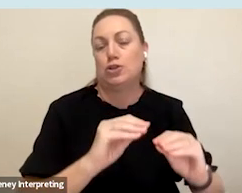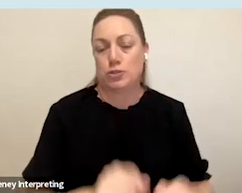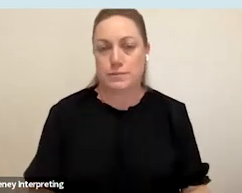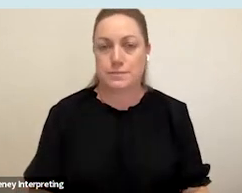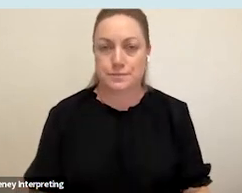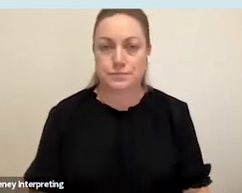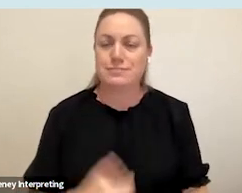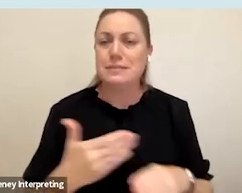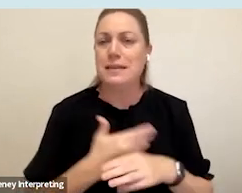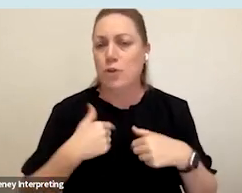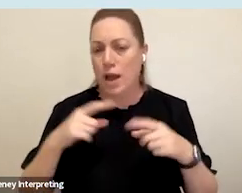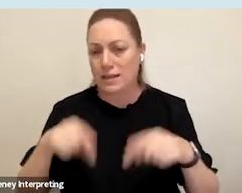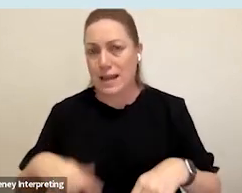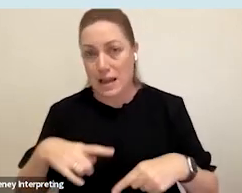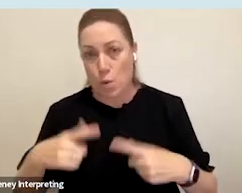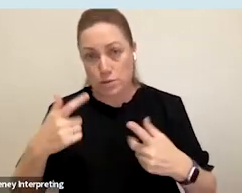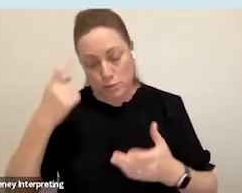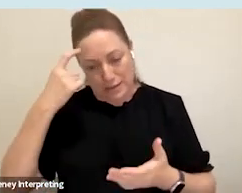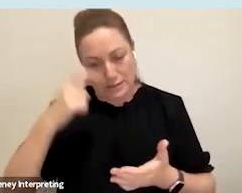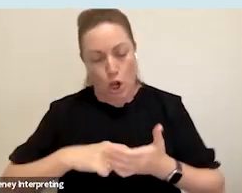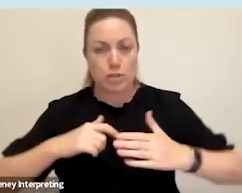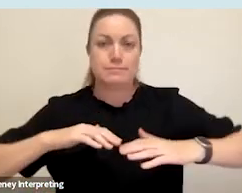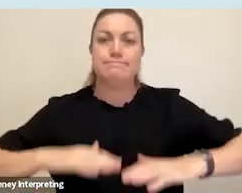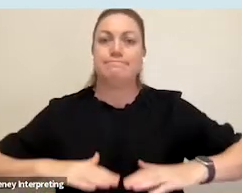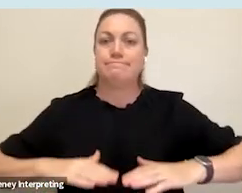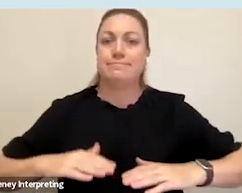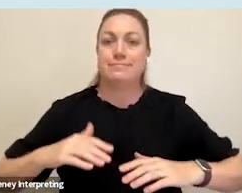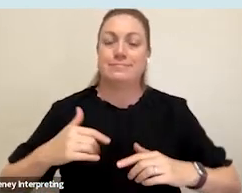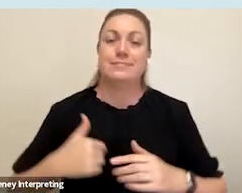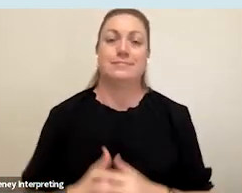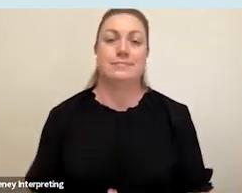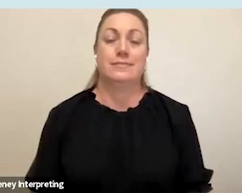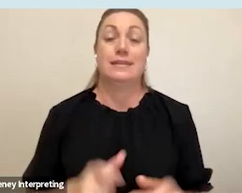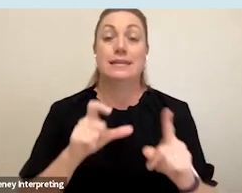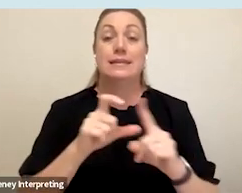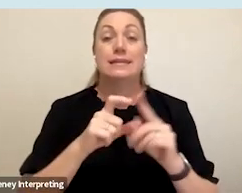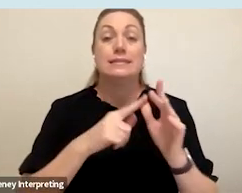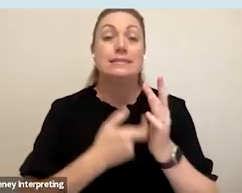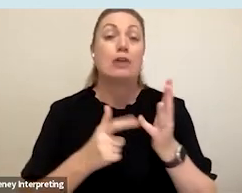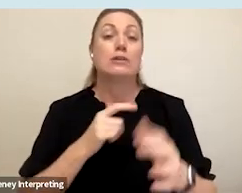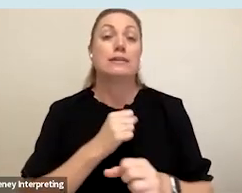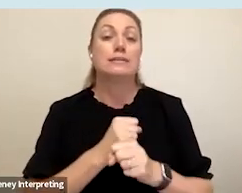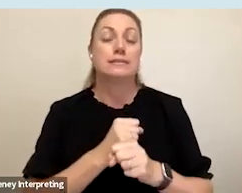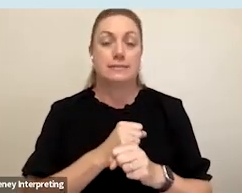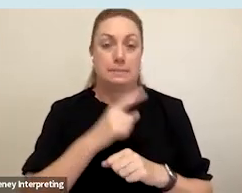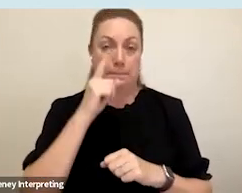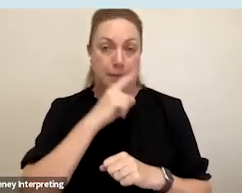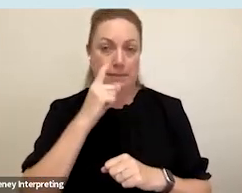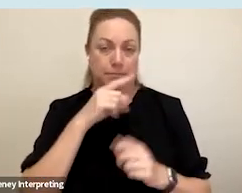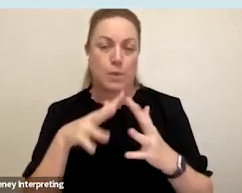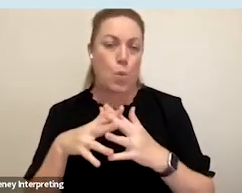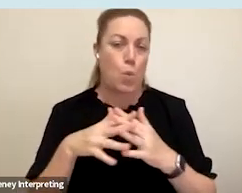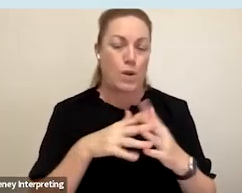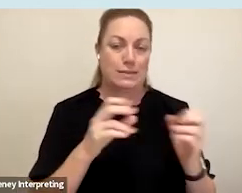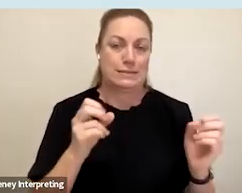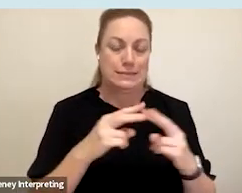Before I kind of begin, I just want to acknowledge that I'm calling in from the unceded land of the Darug people in Western Sydney. So I want to pay my